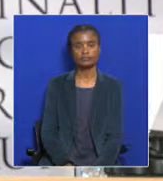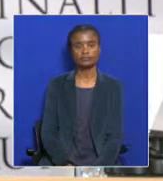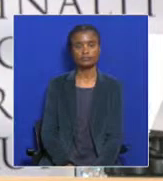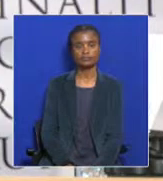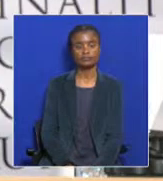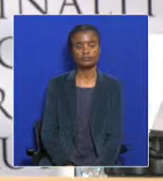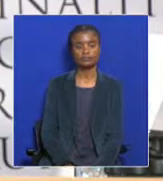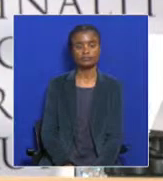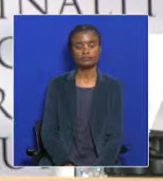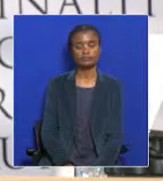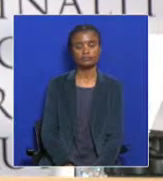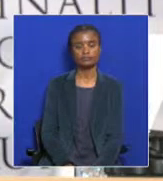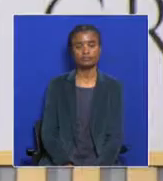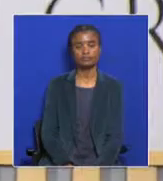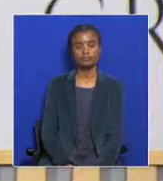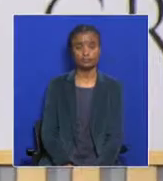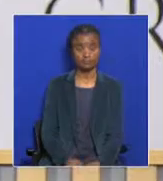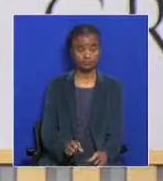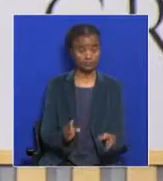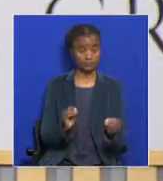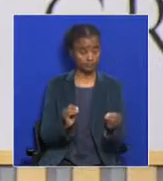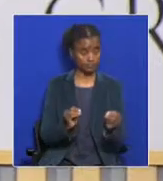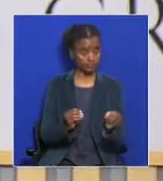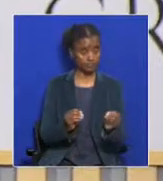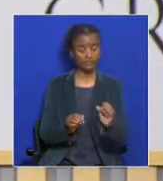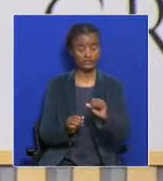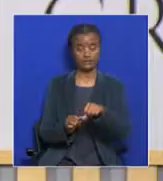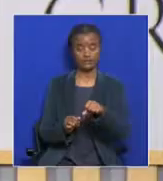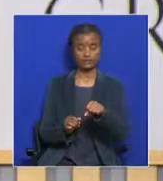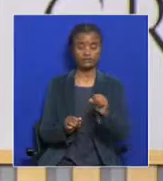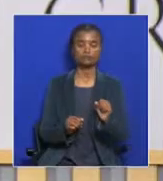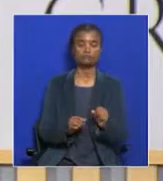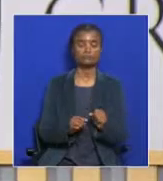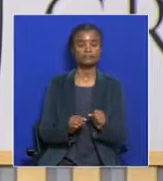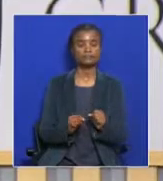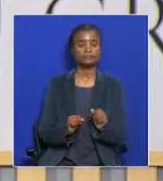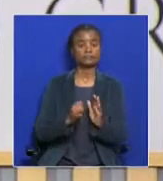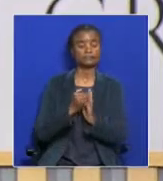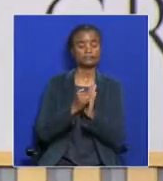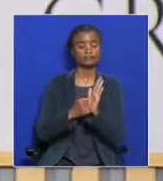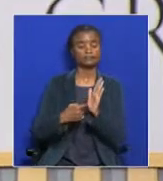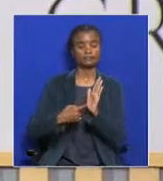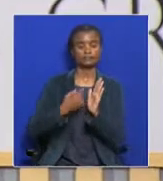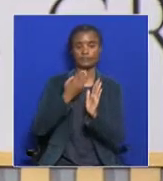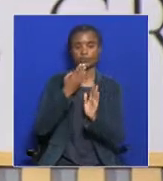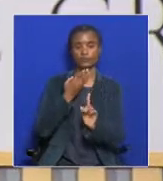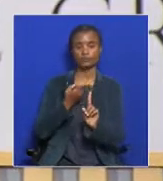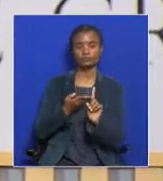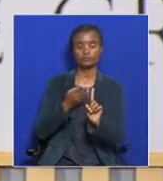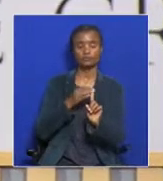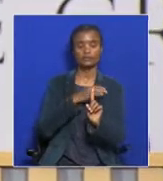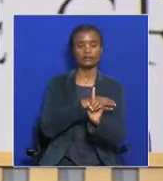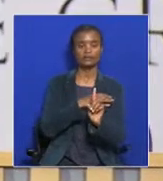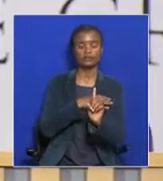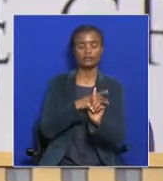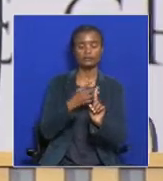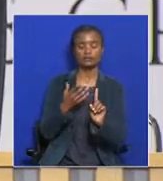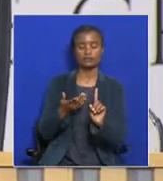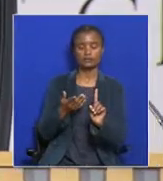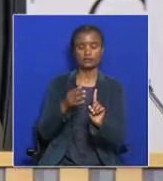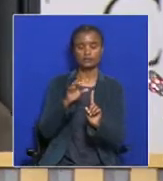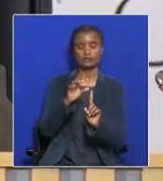Have you located it, Colonel? Yes, Commissioner. This is the statement of Captain Stefan Albert